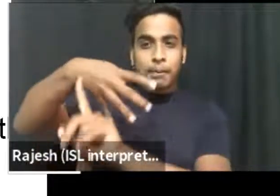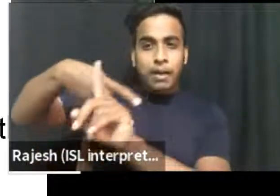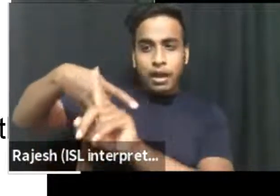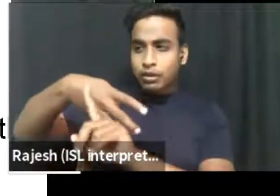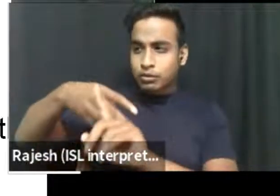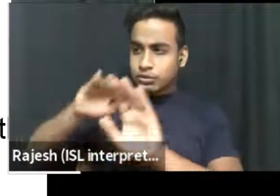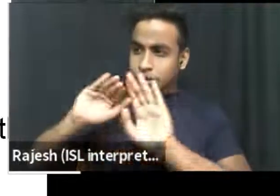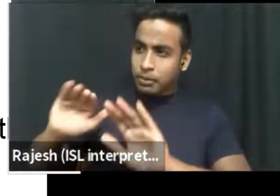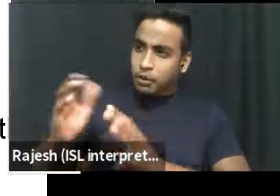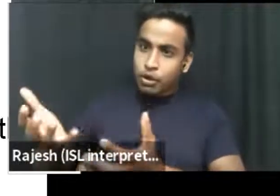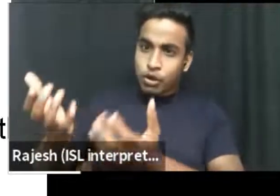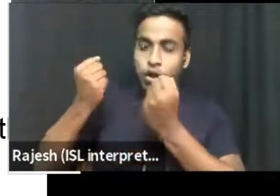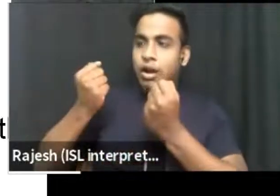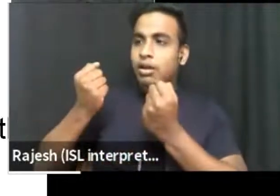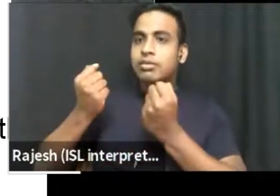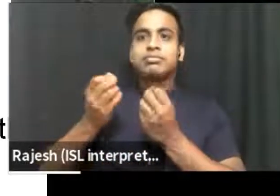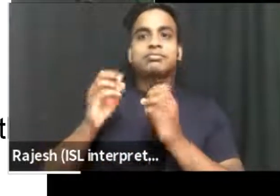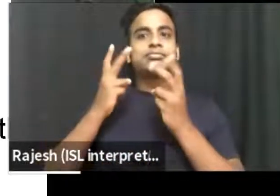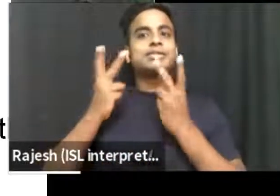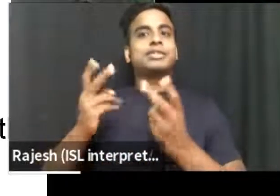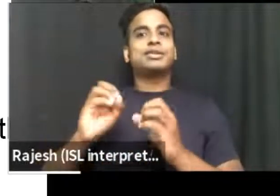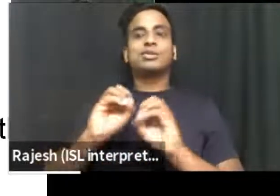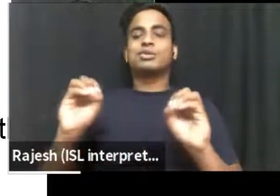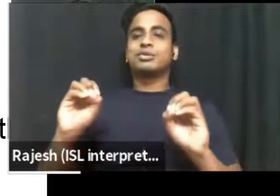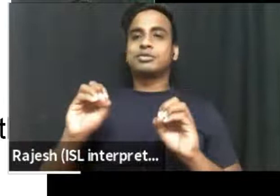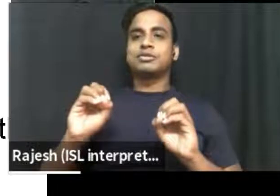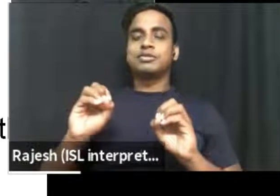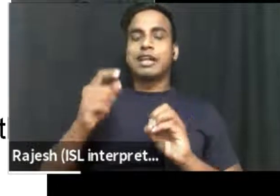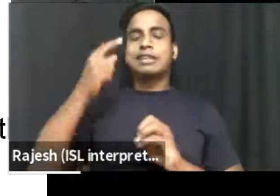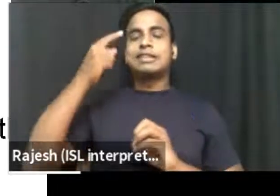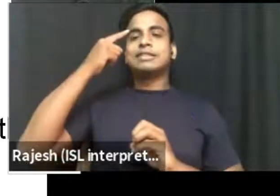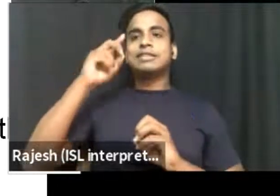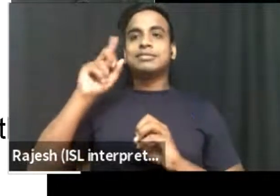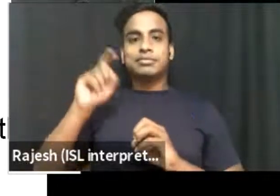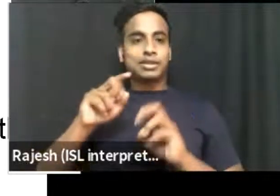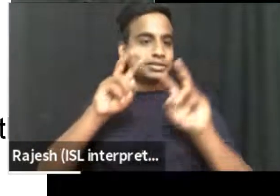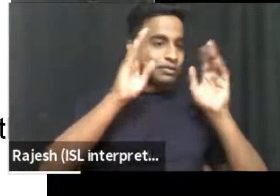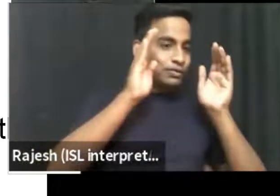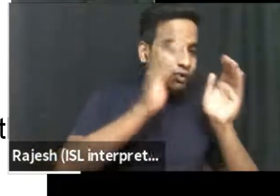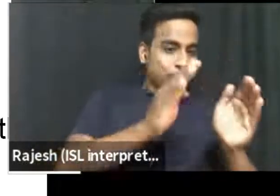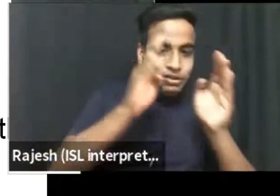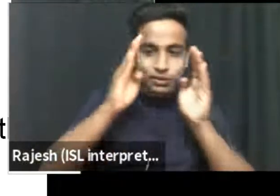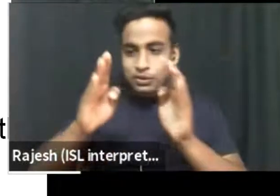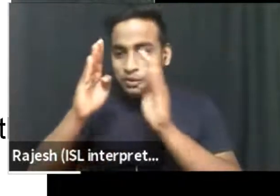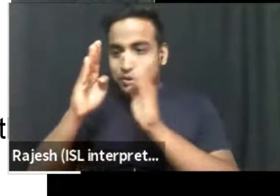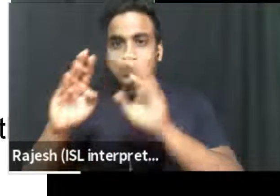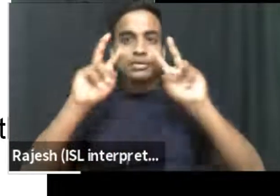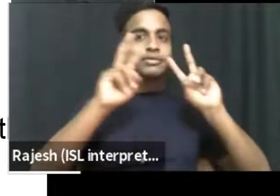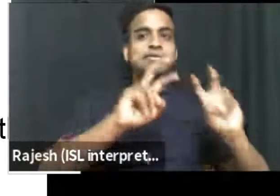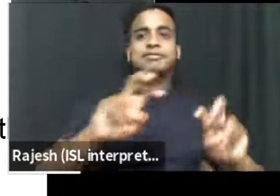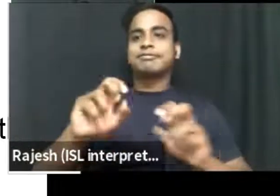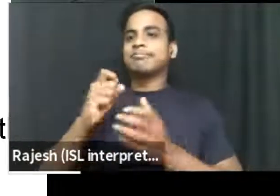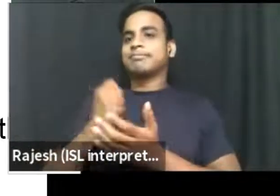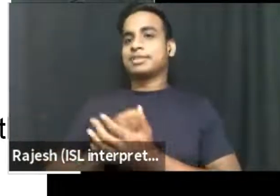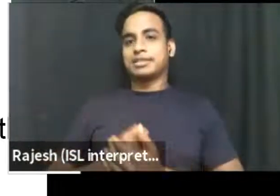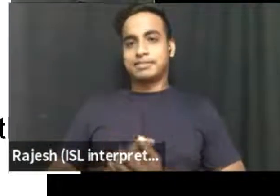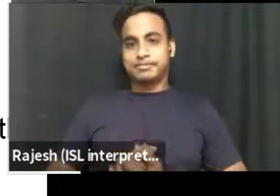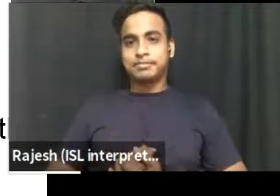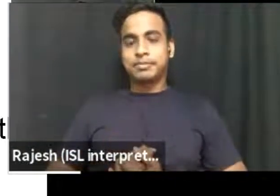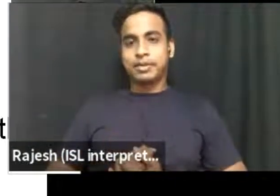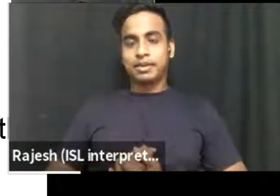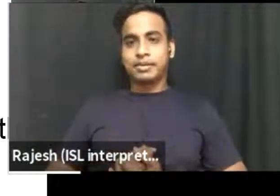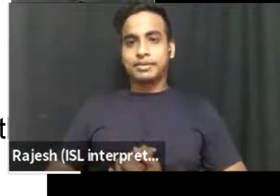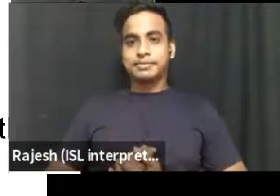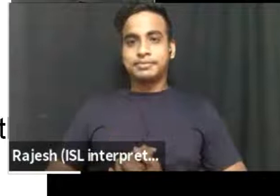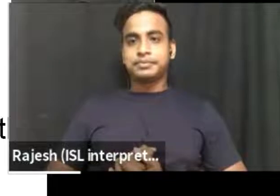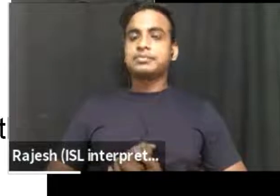people. That needs to be considered when we look at persons with disabilities. And when you look at, because